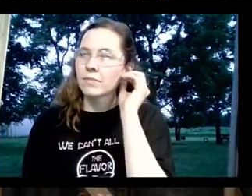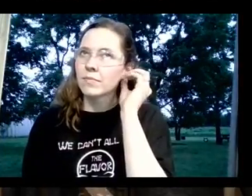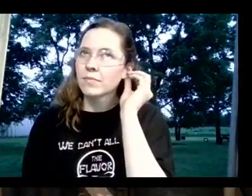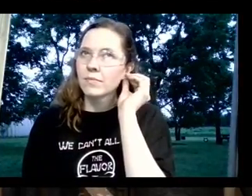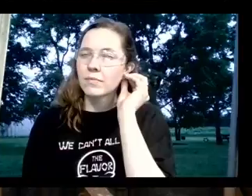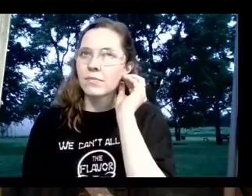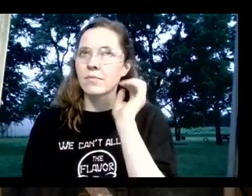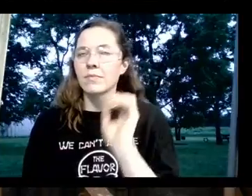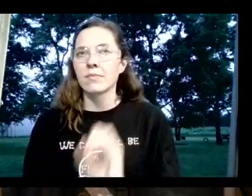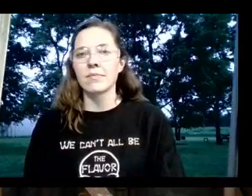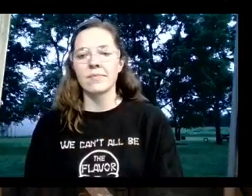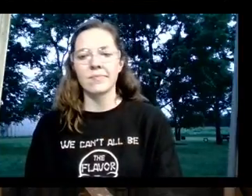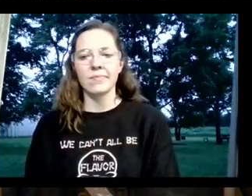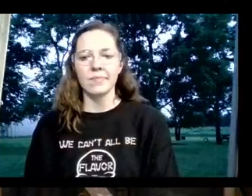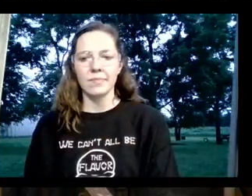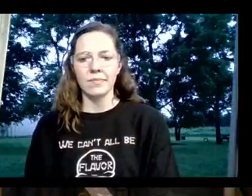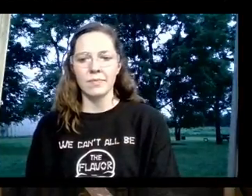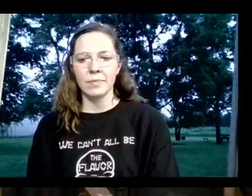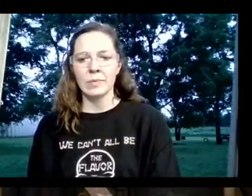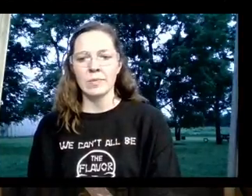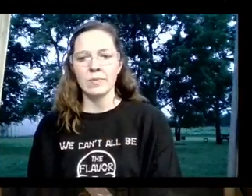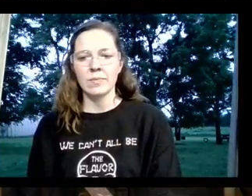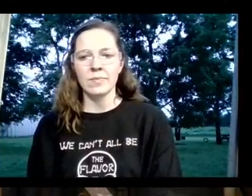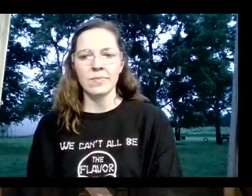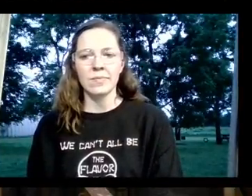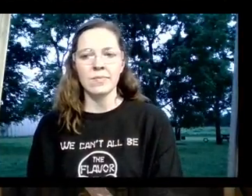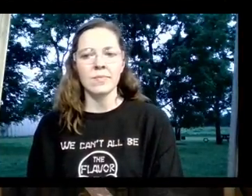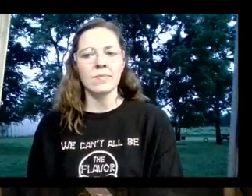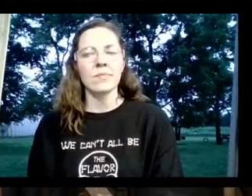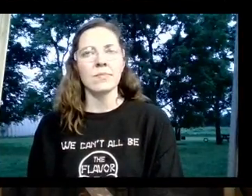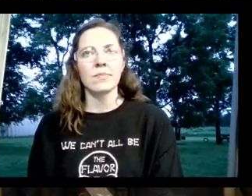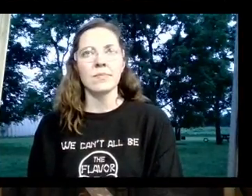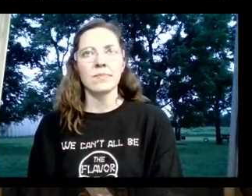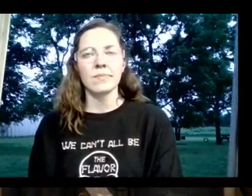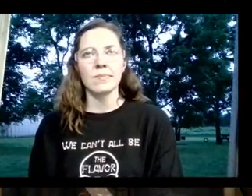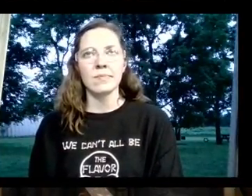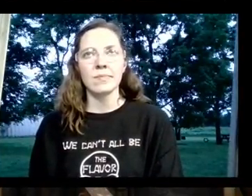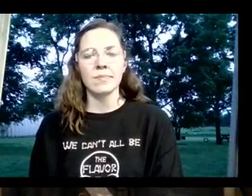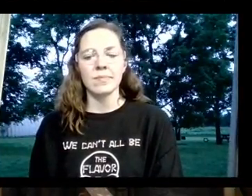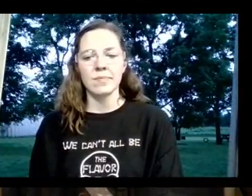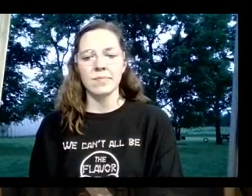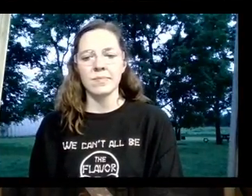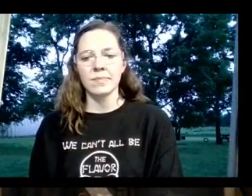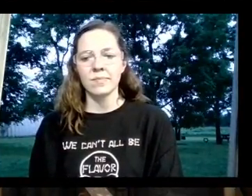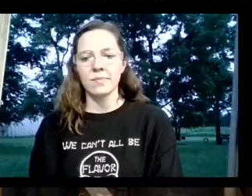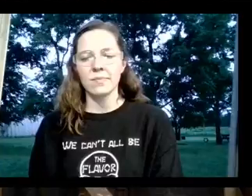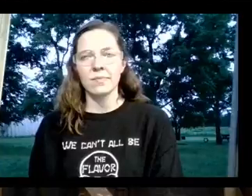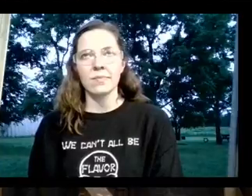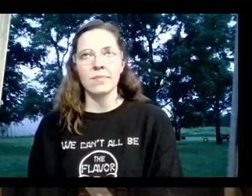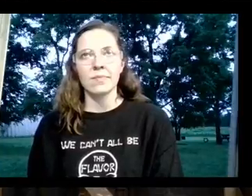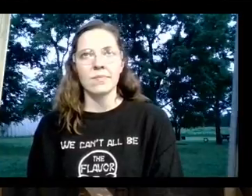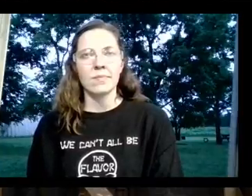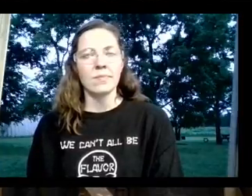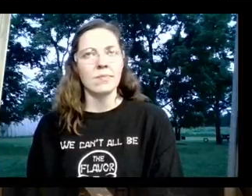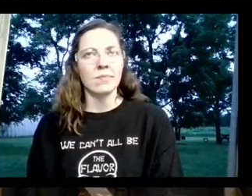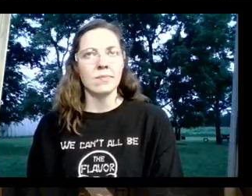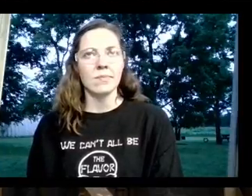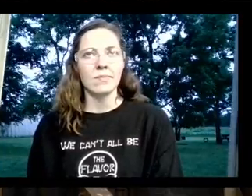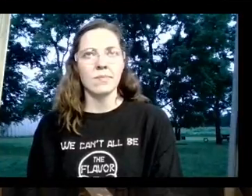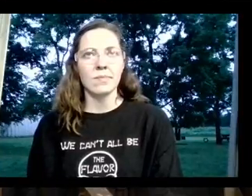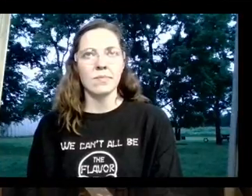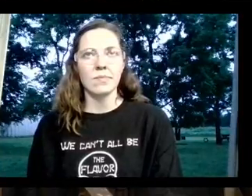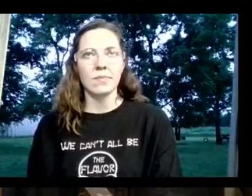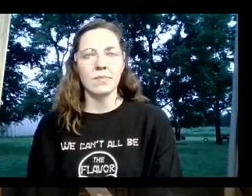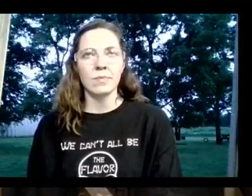they're a machine grade copper. They're a machinable copper. So you have to be careful with some of them. Some of the alloys, they're like